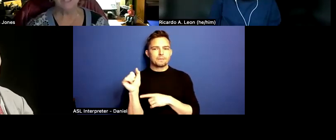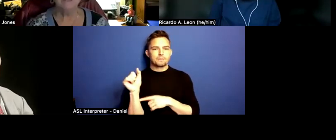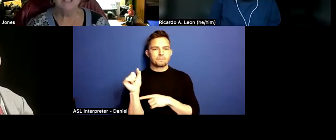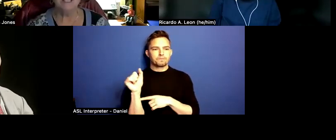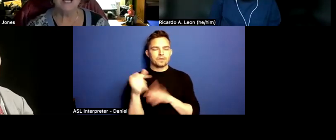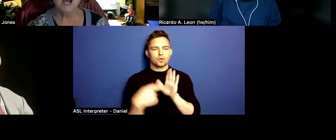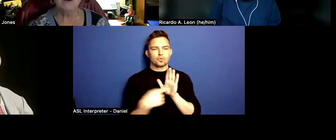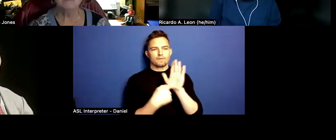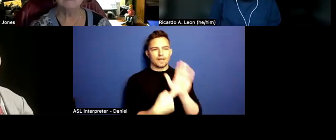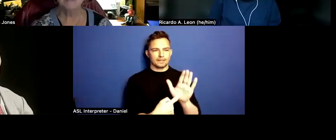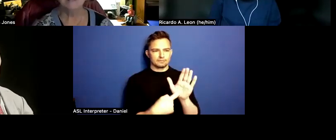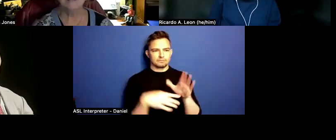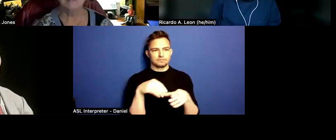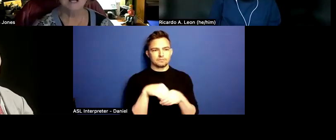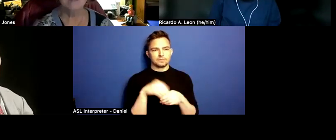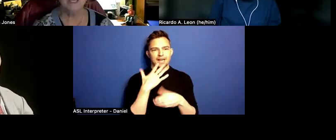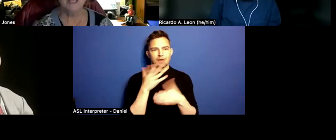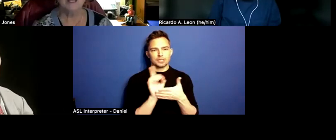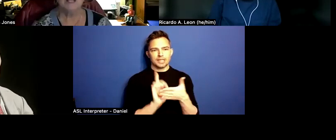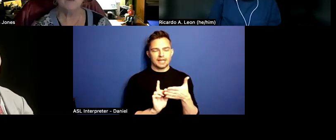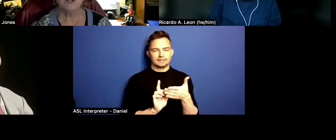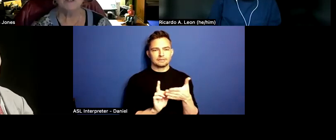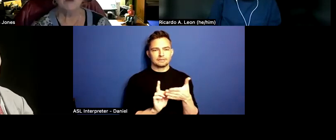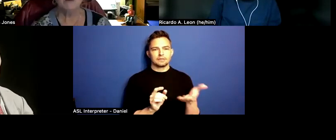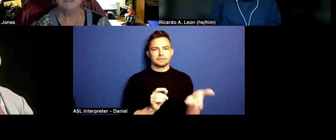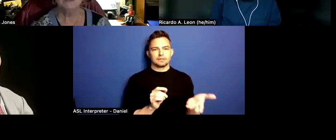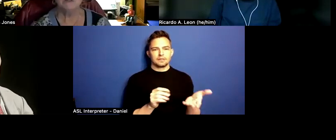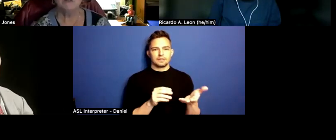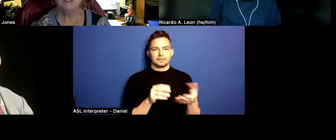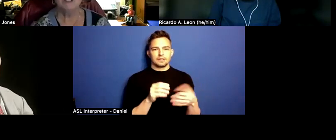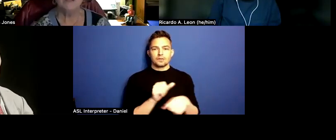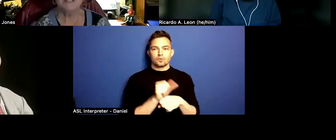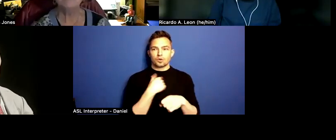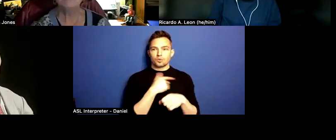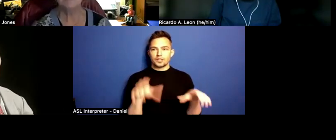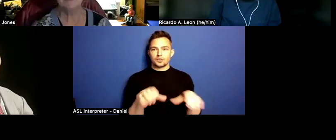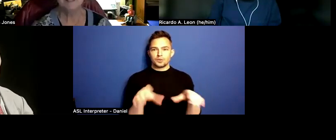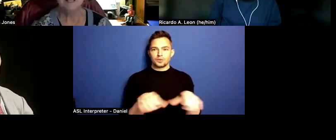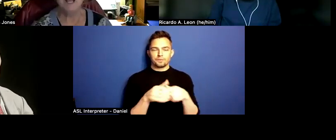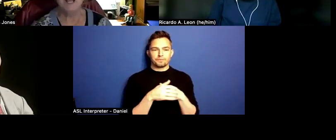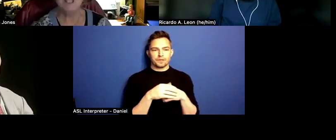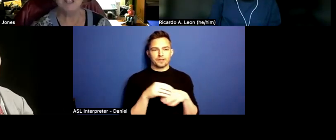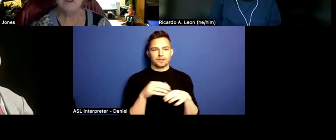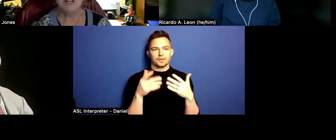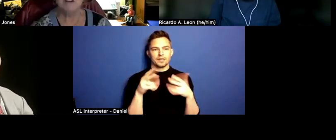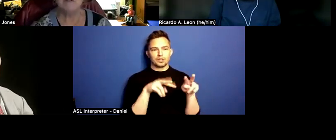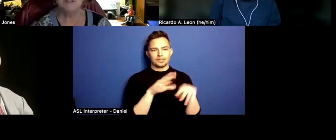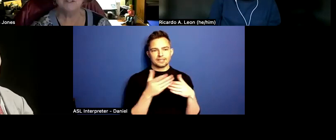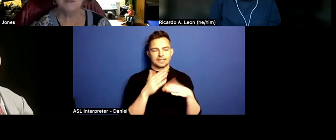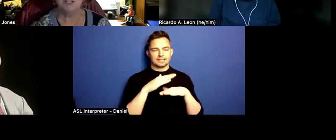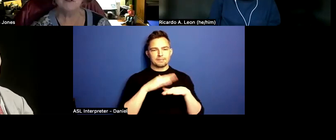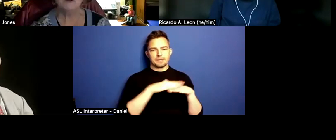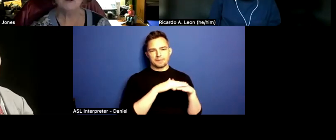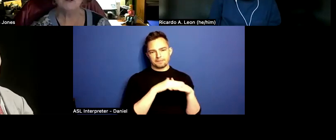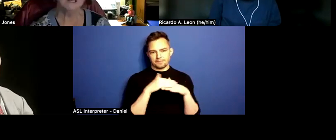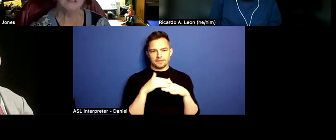reflect then in our designs and the work that we do? Do we look at things as minimums, versus